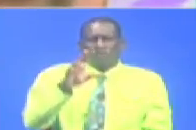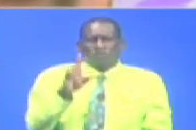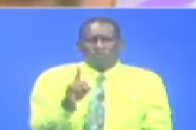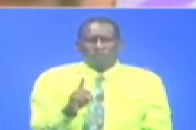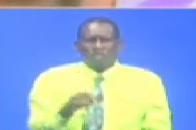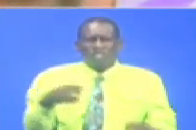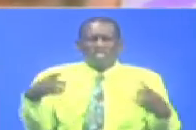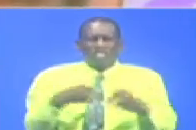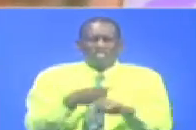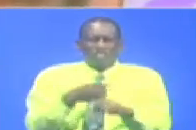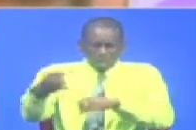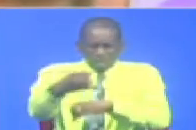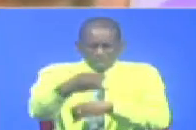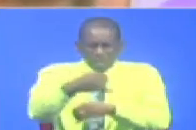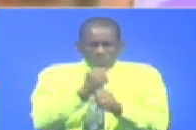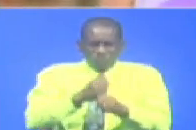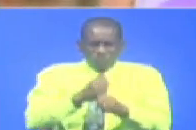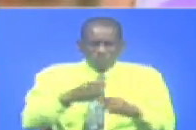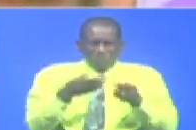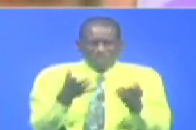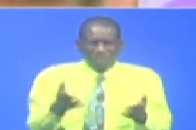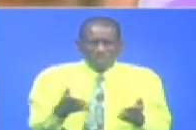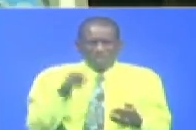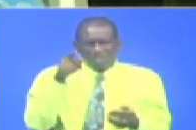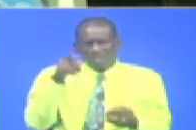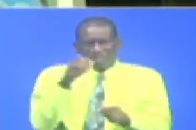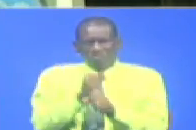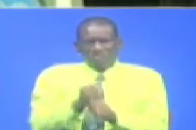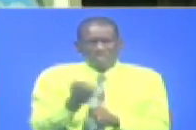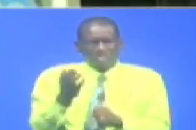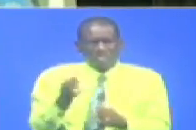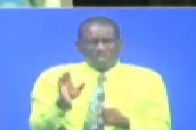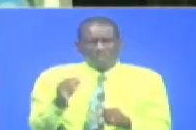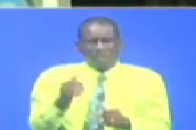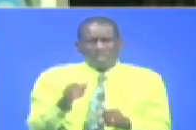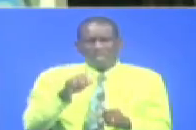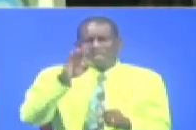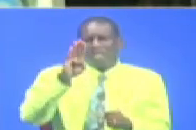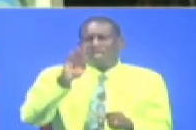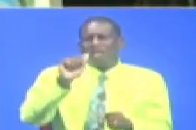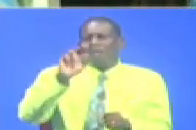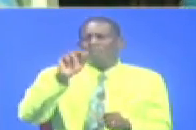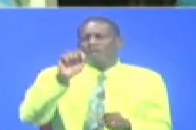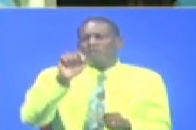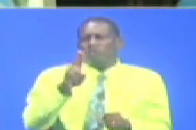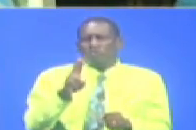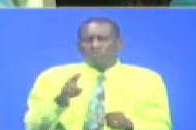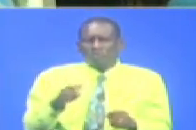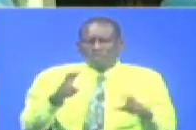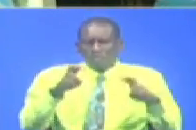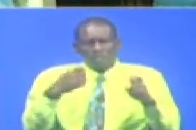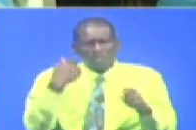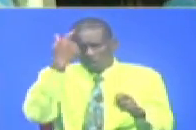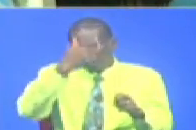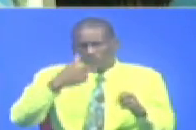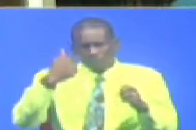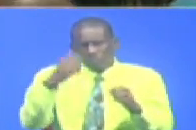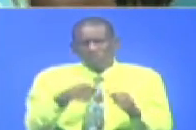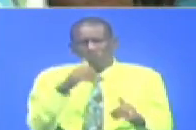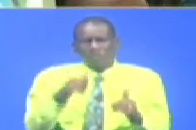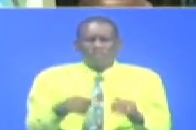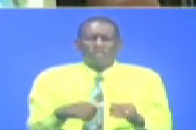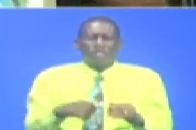Different artists did different things. This one was done by Bankslave and Bantu. And basically, we looked for a face that inspires all of